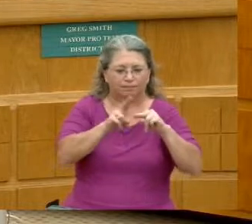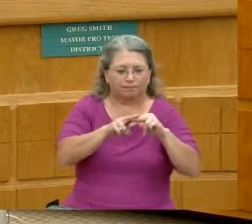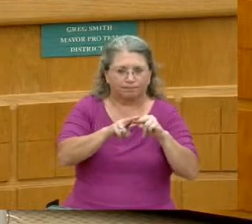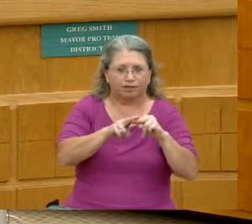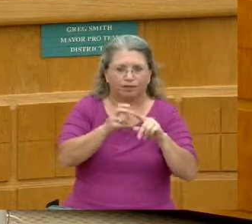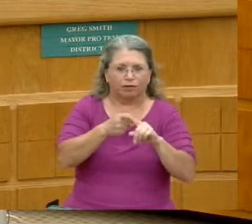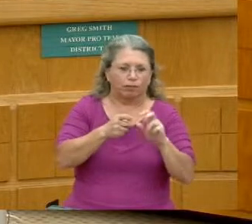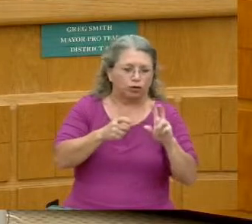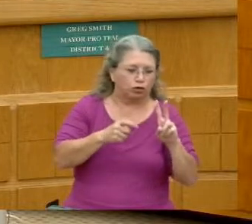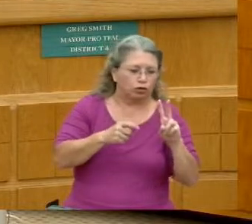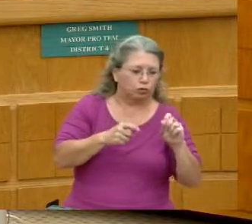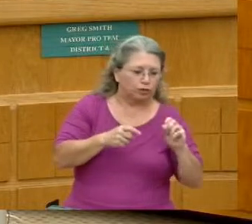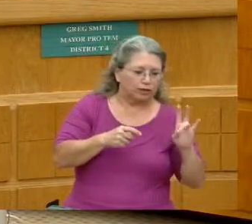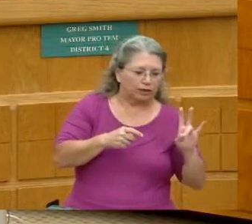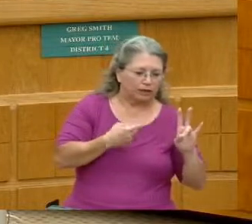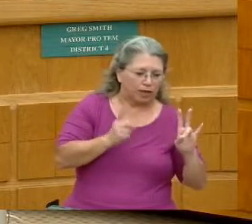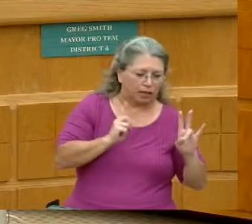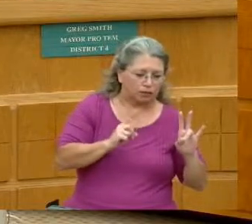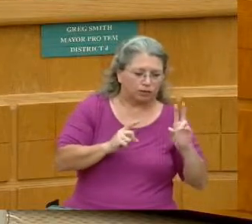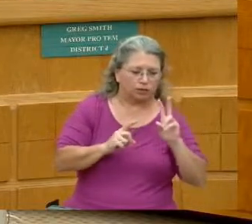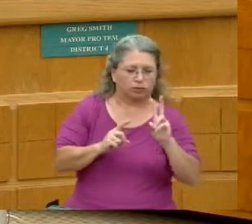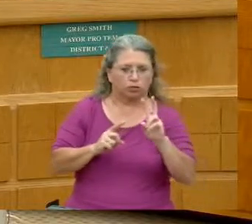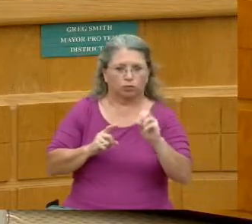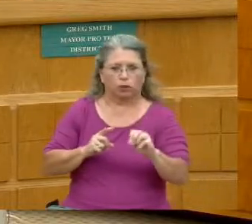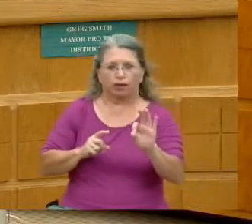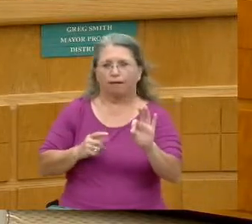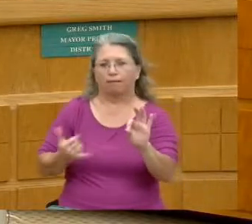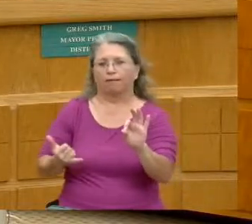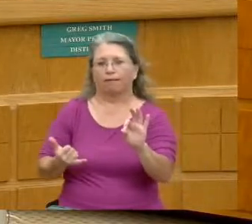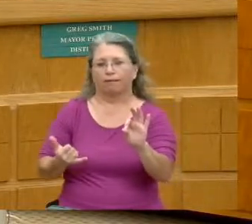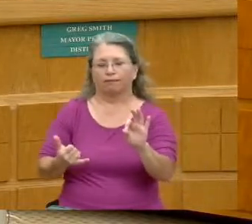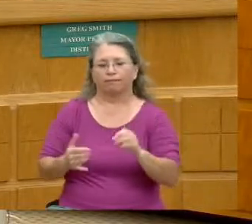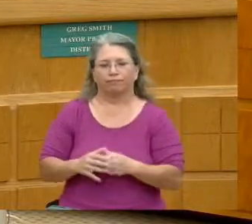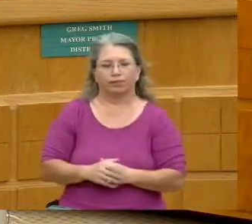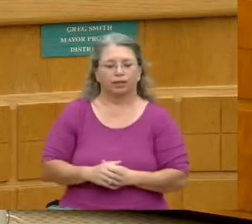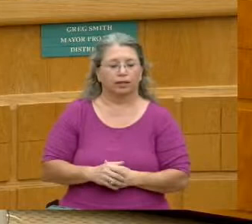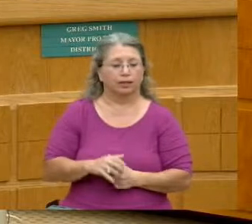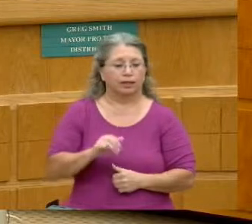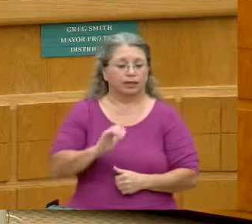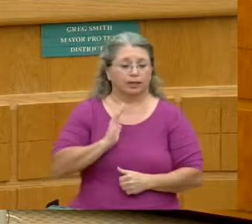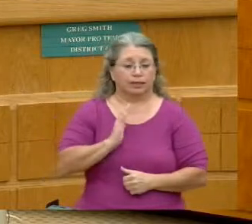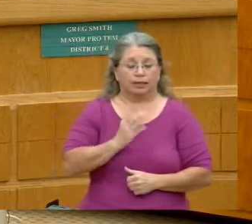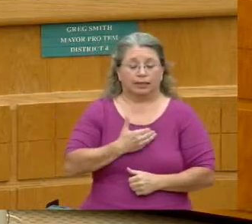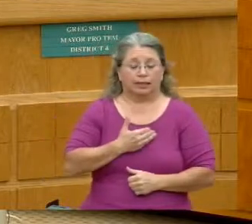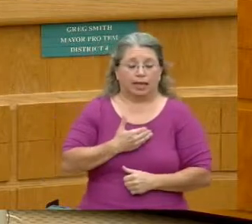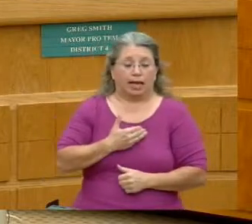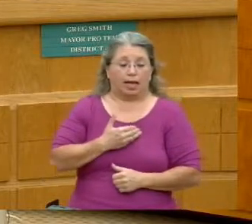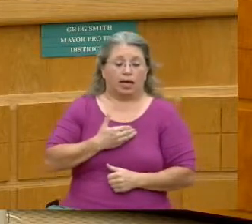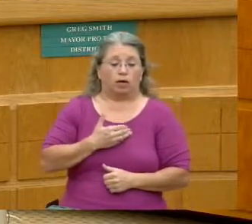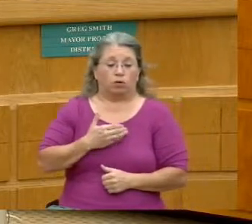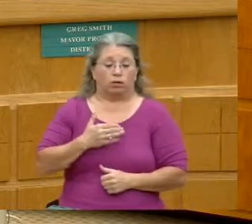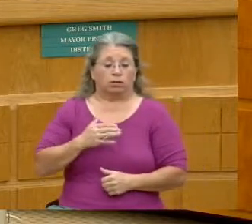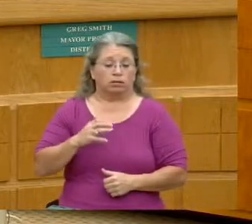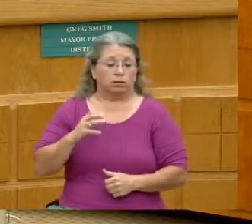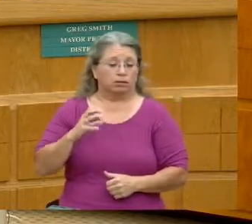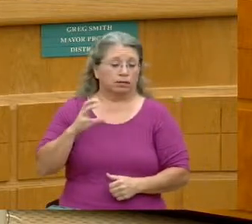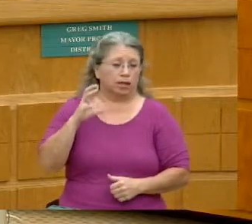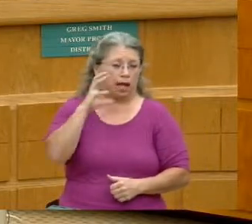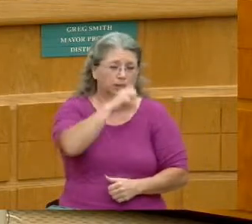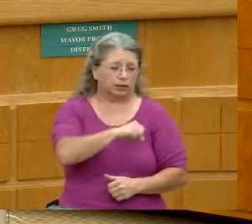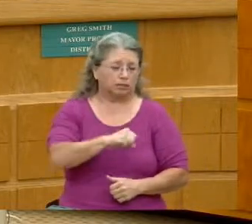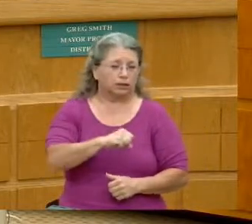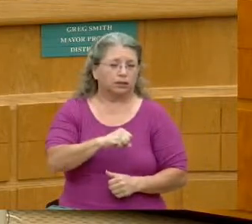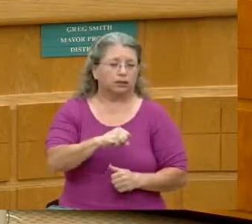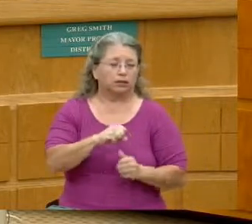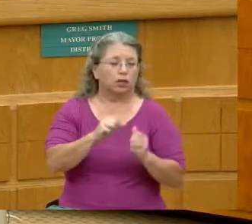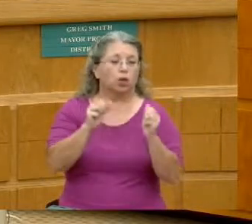number. Now, this is our estimate of the transmission rate right now with the interventions in place. And I want to emphasize again